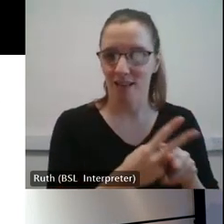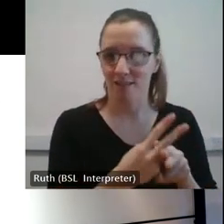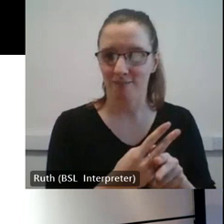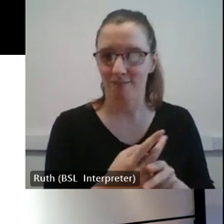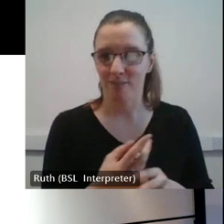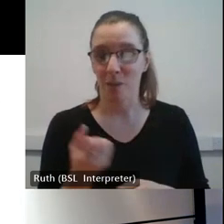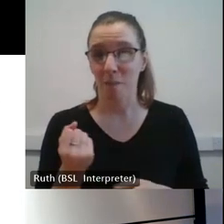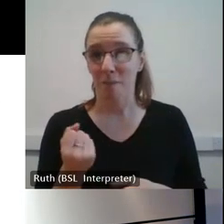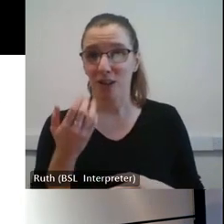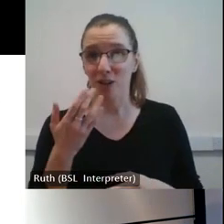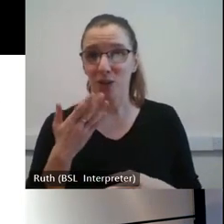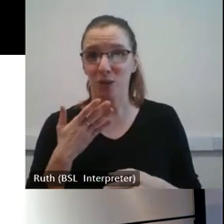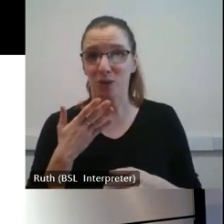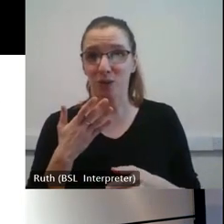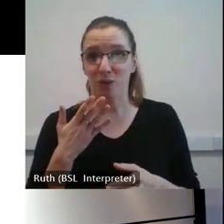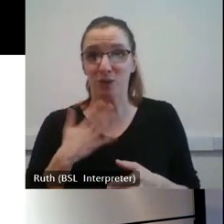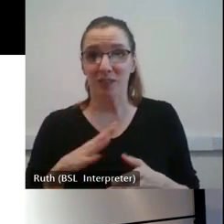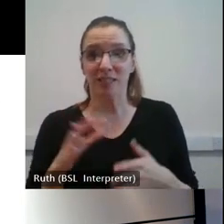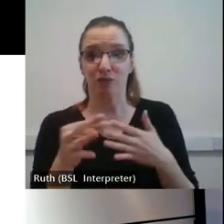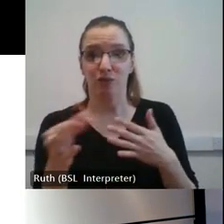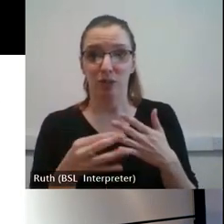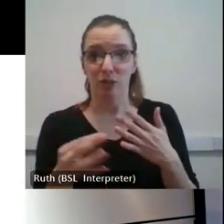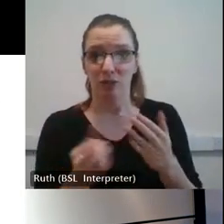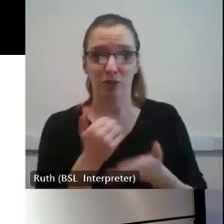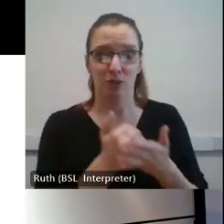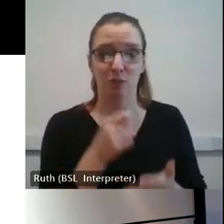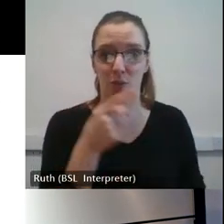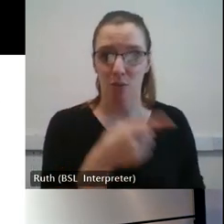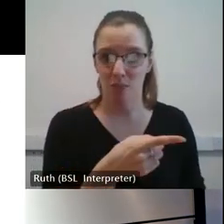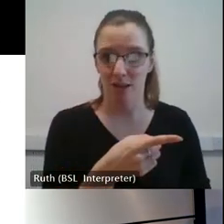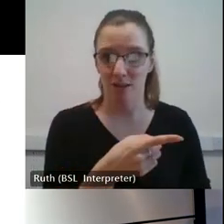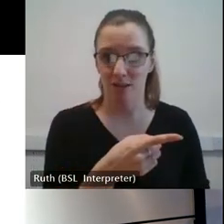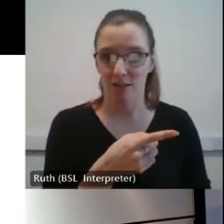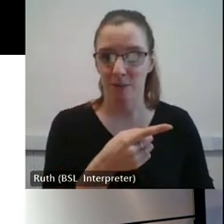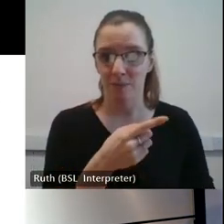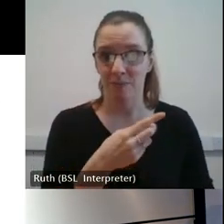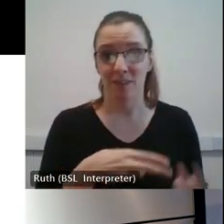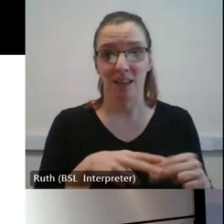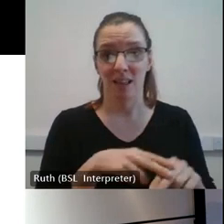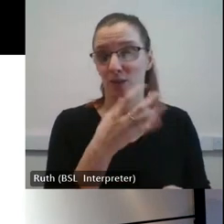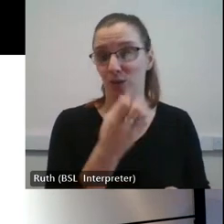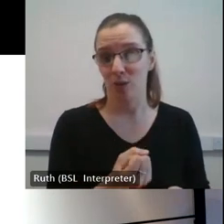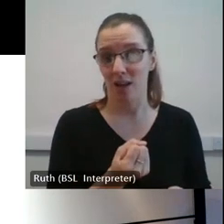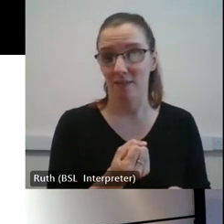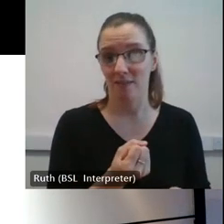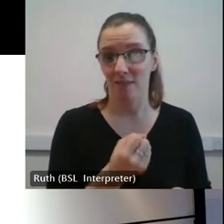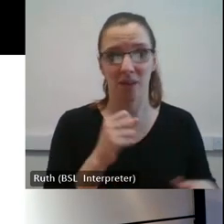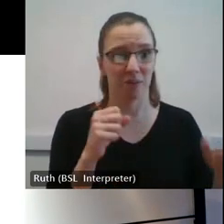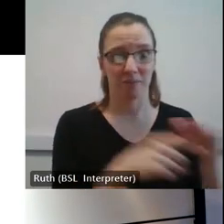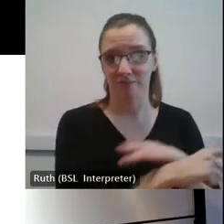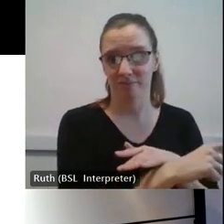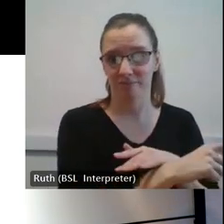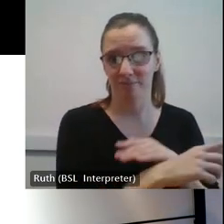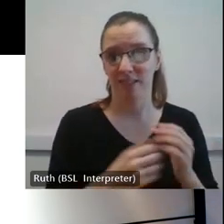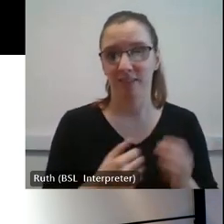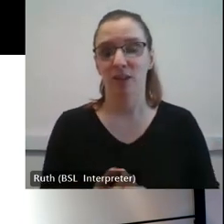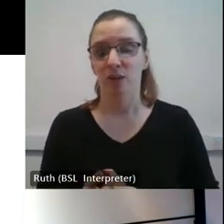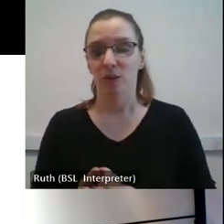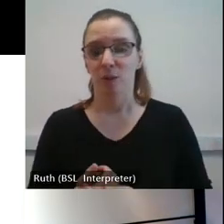them? That's just one thing that they need. Otherwise, they will be, you know, they will stay away. So it's all those things.